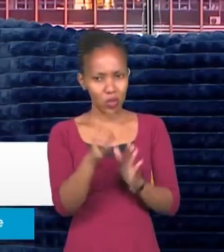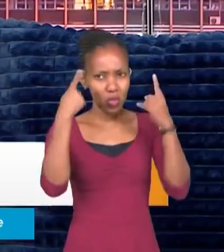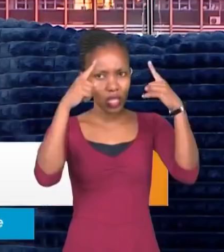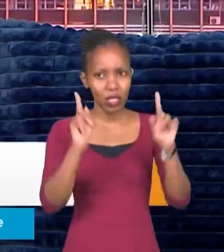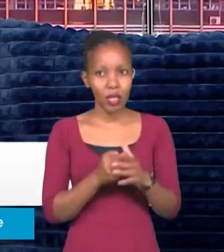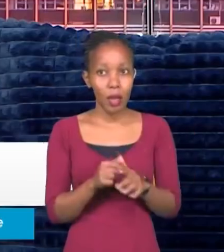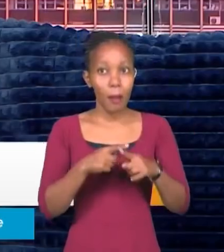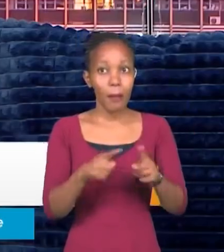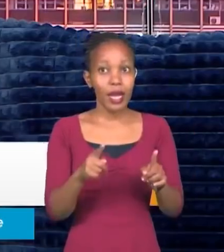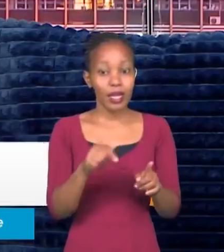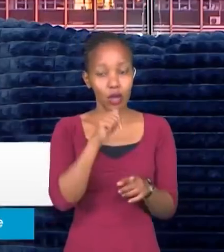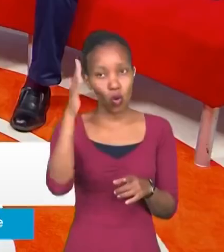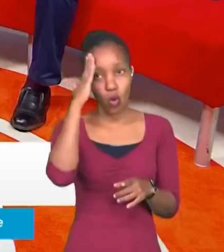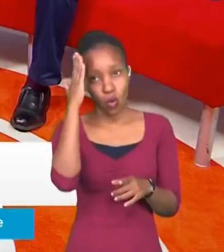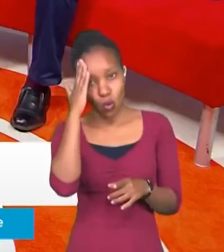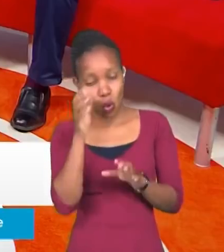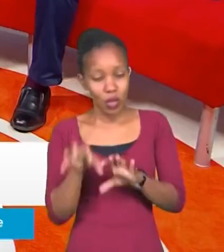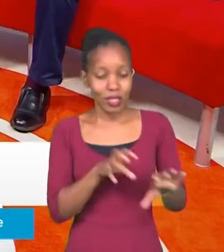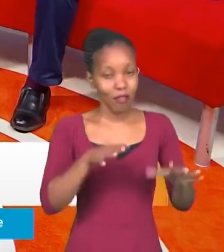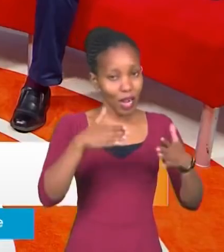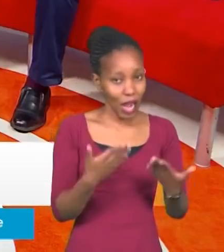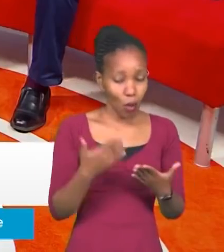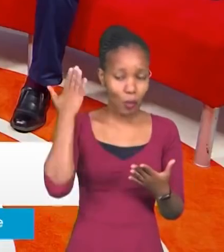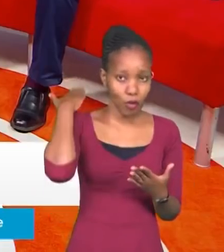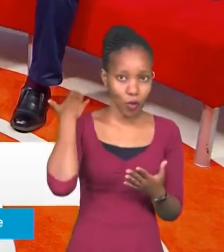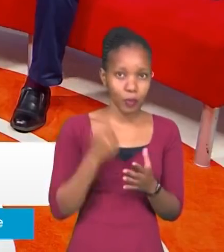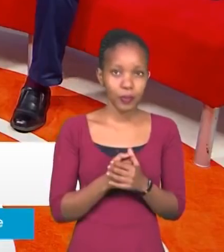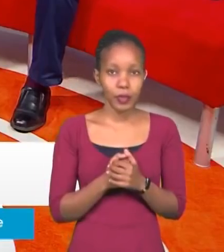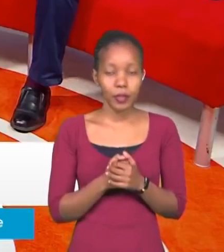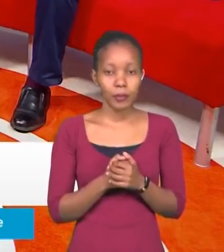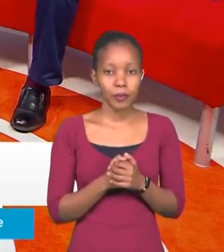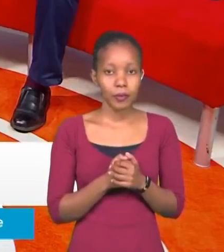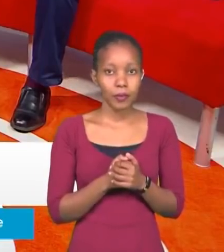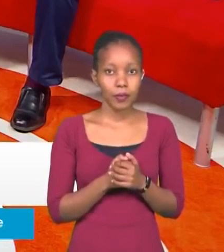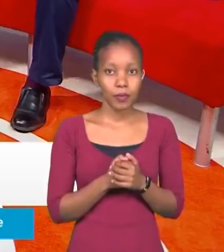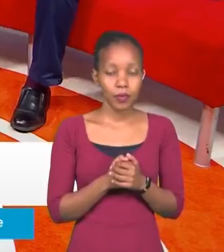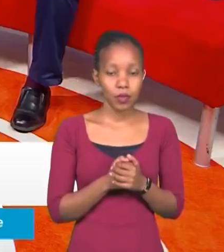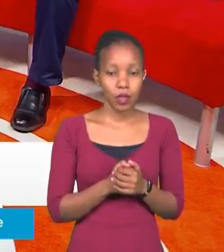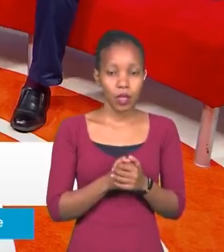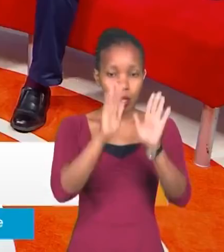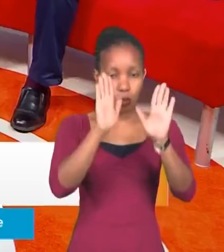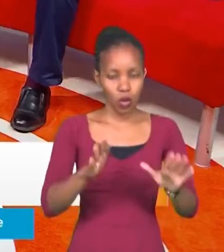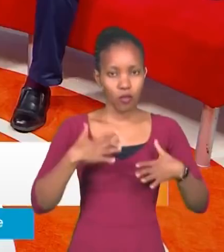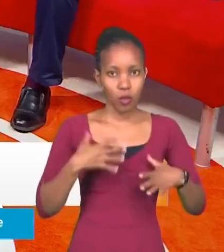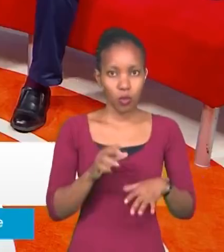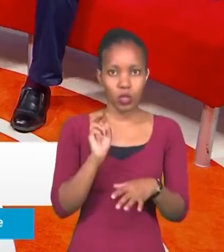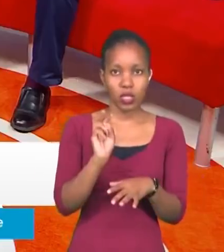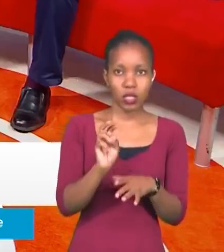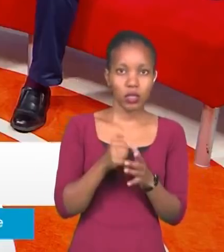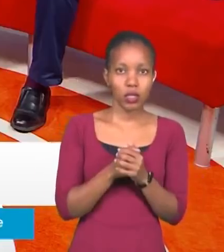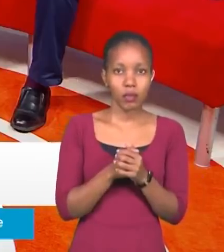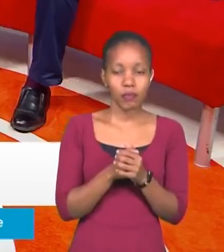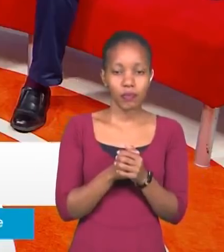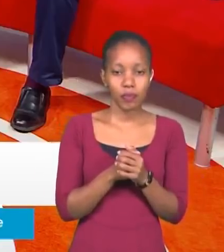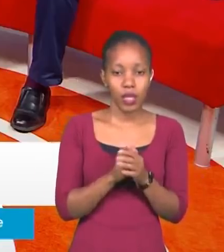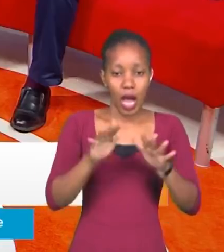yeah, all that, but, yeah, they don't really know what you've been through. Yeah, yeah, but they just want to get there. Yeah. So important for people to just look at the process and not the product.